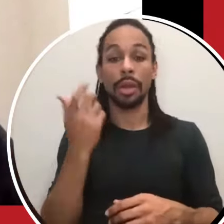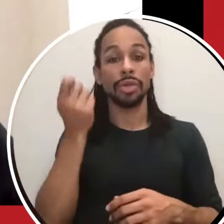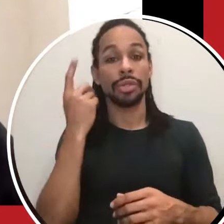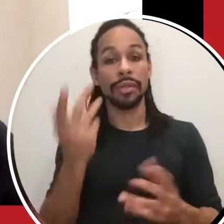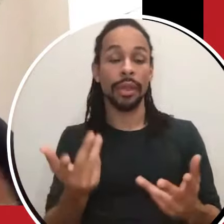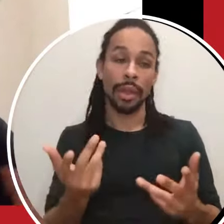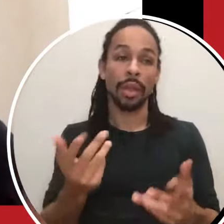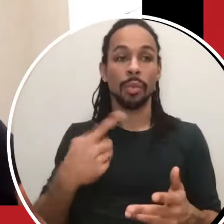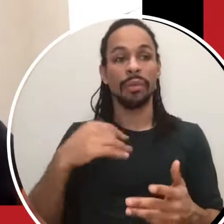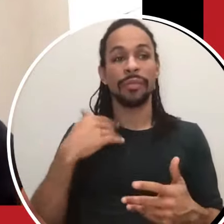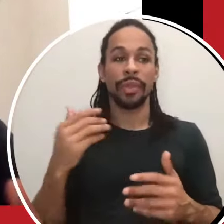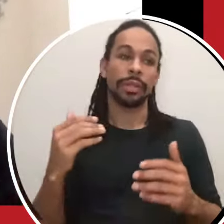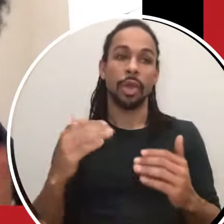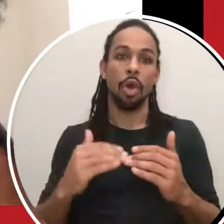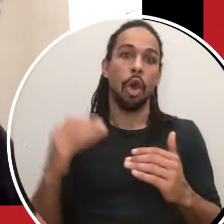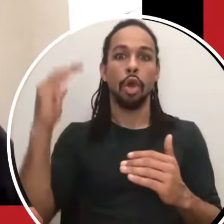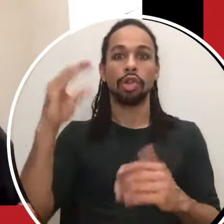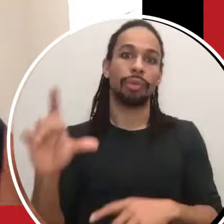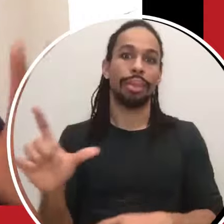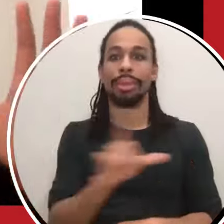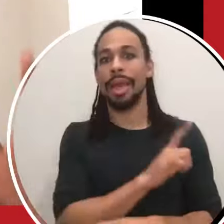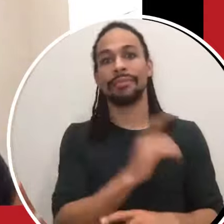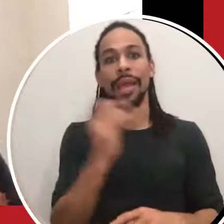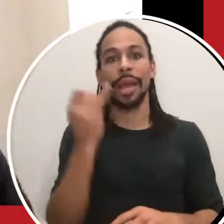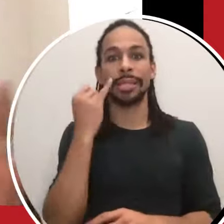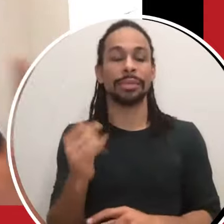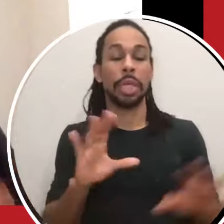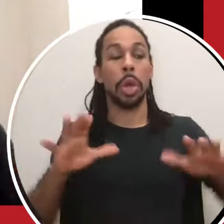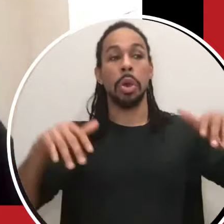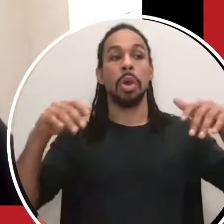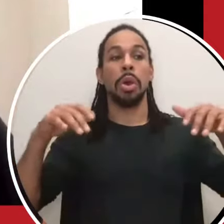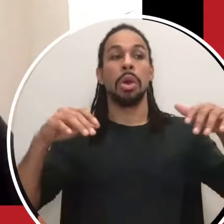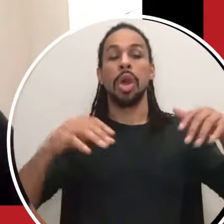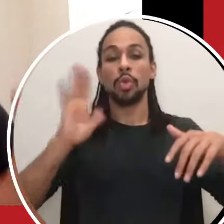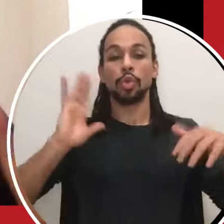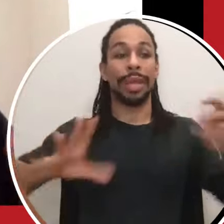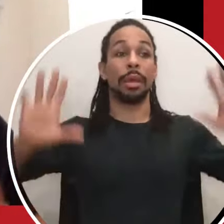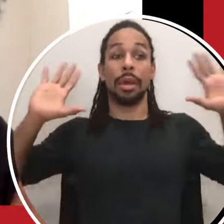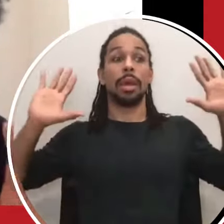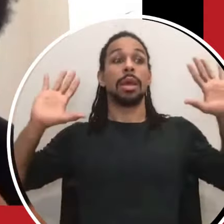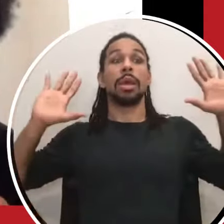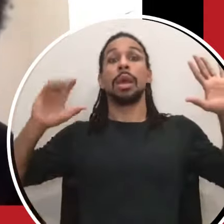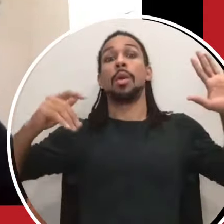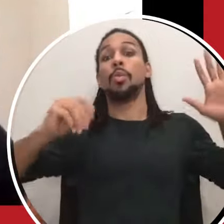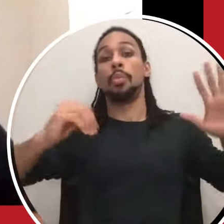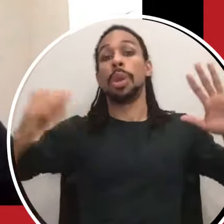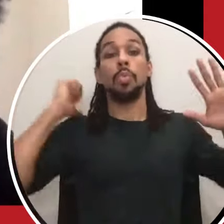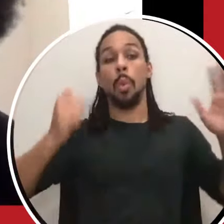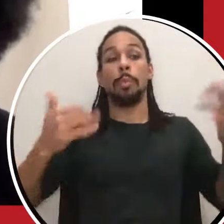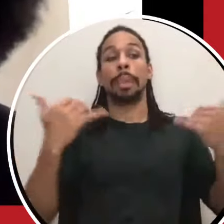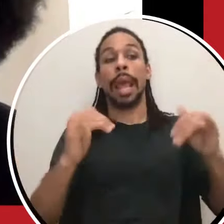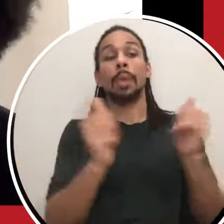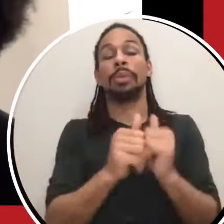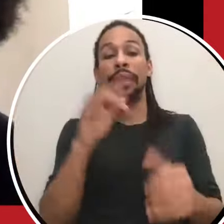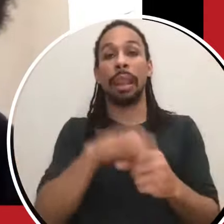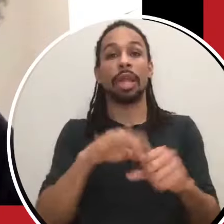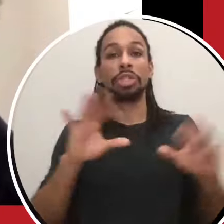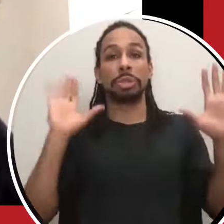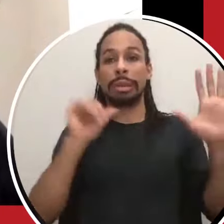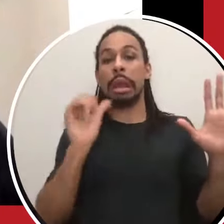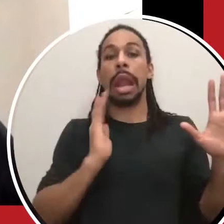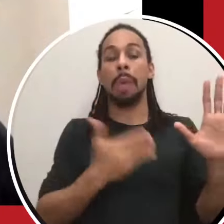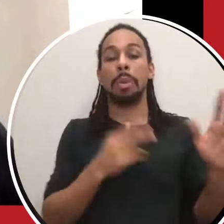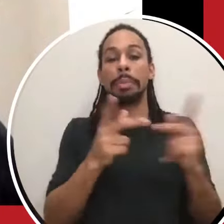around, like, not fooling with elections at all, which was a correction that needed to be made to stop particular other liberal